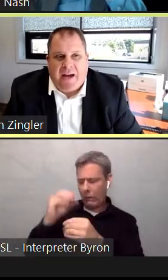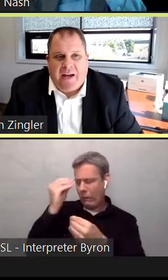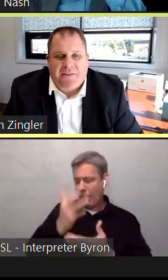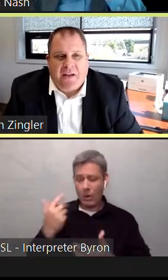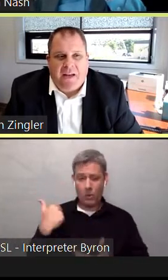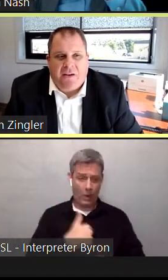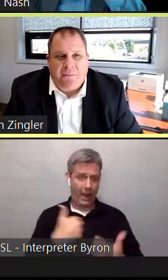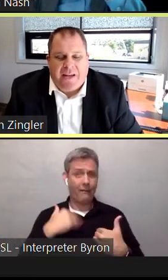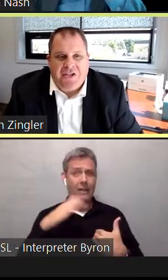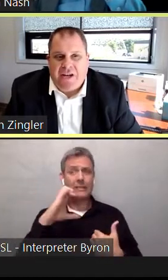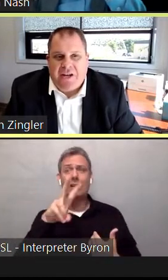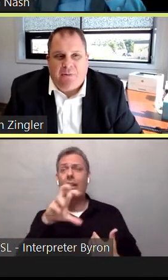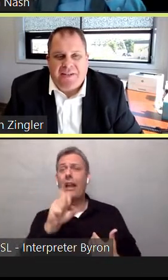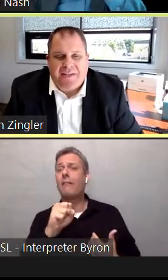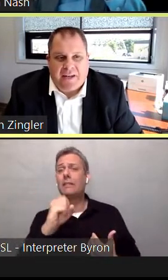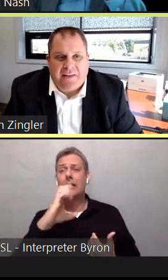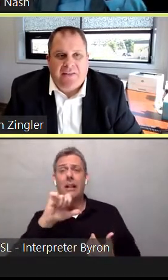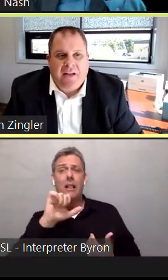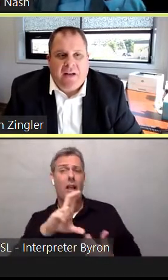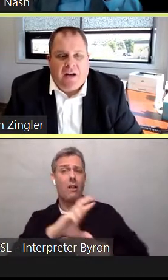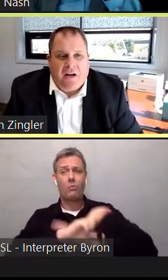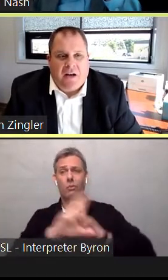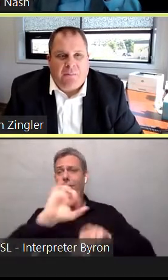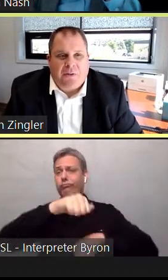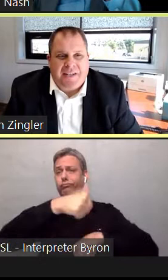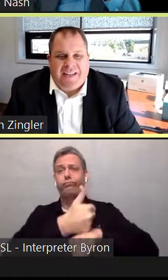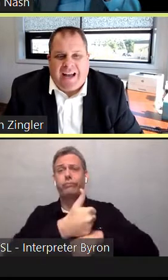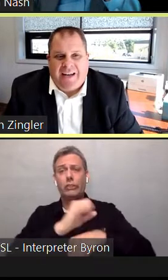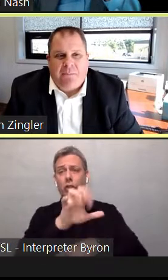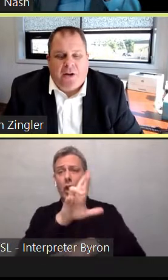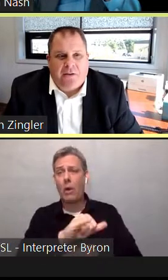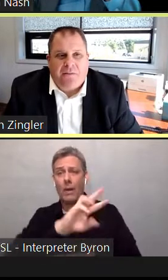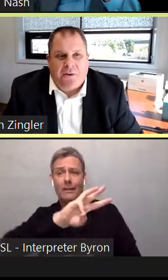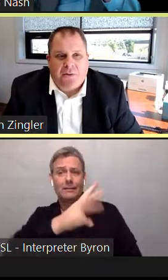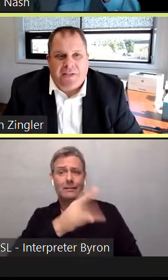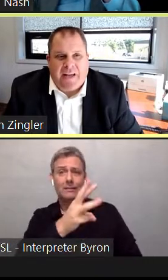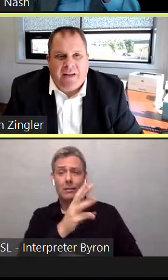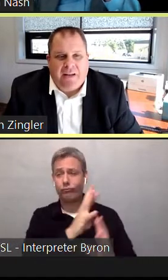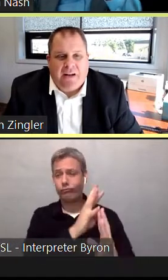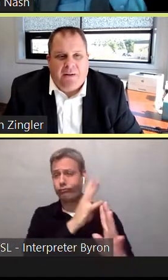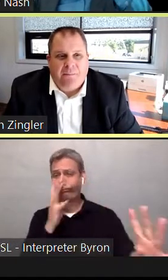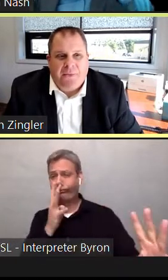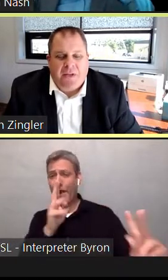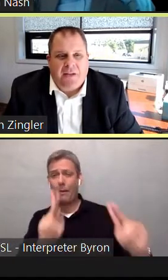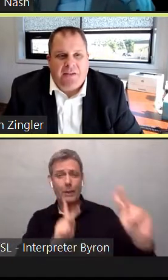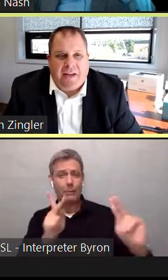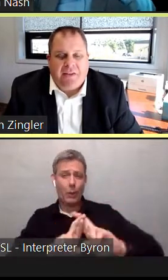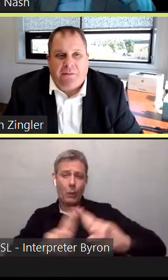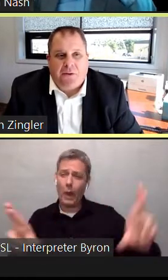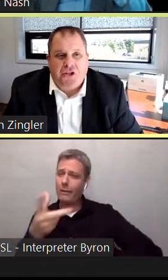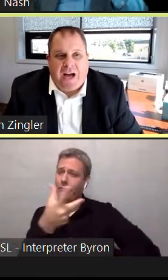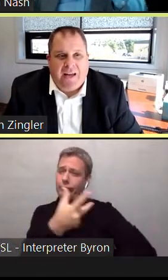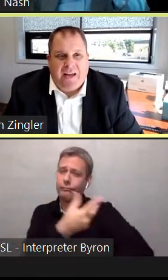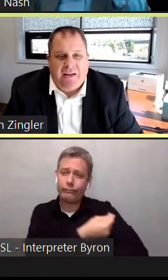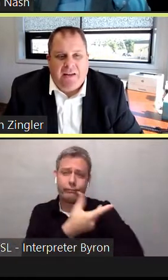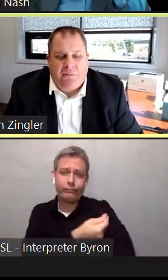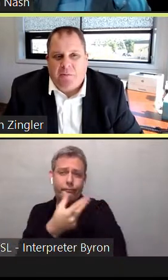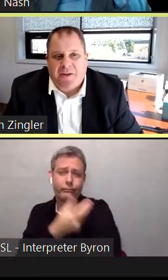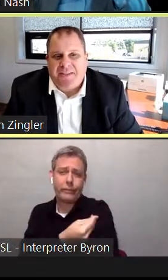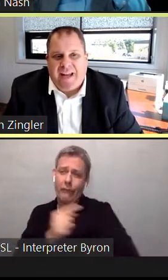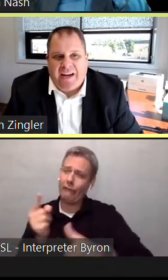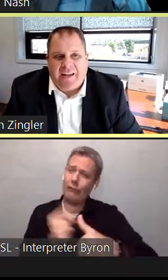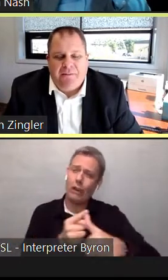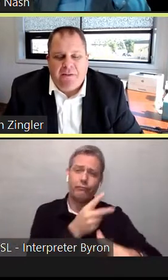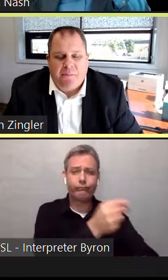you guys. It'll be on January 6th. Please line up all your folks to get the first shot. And we